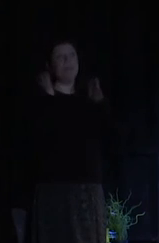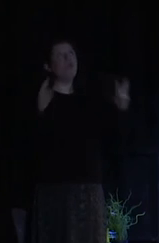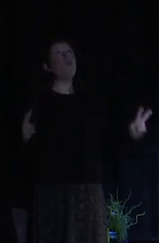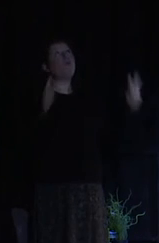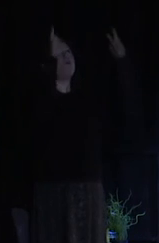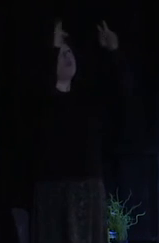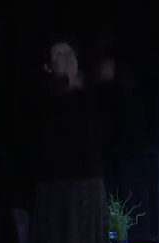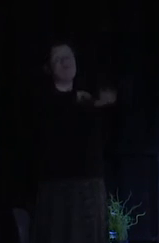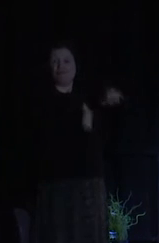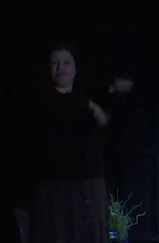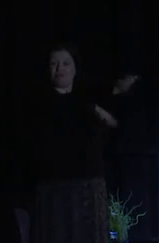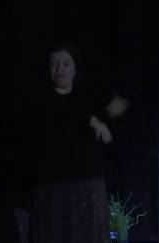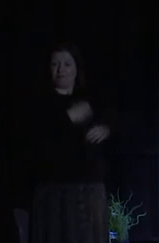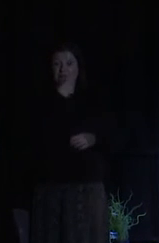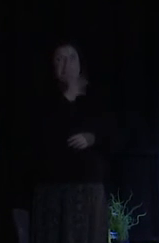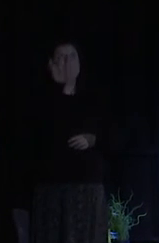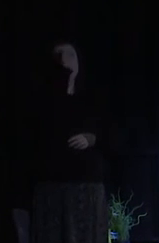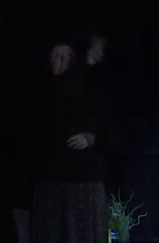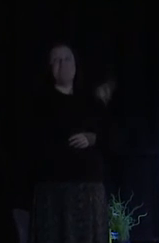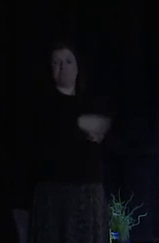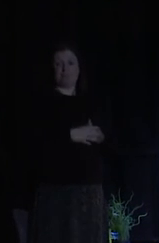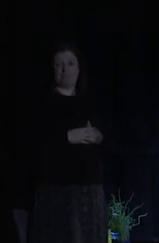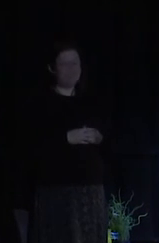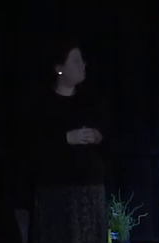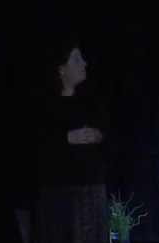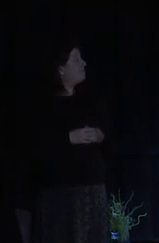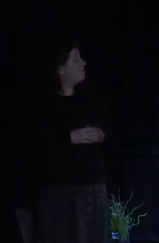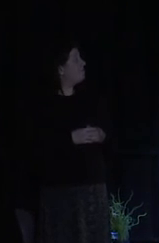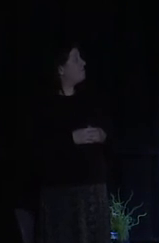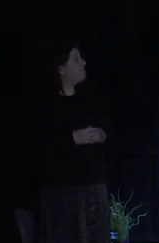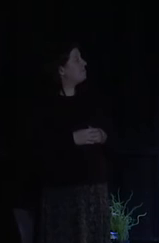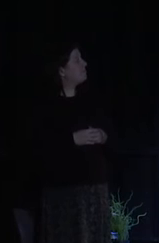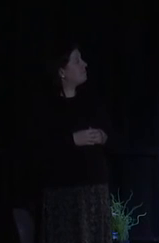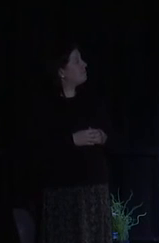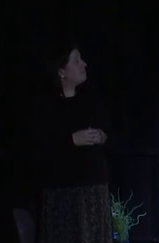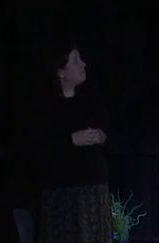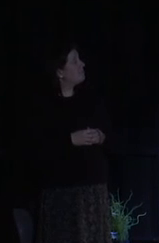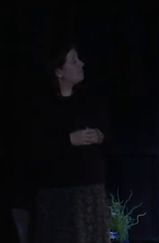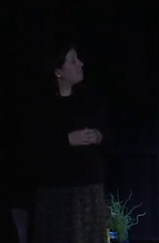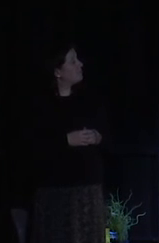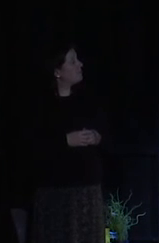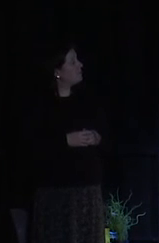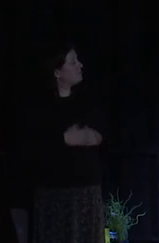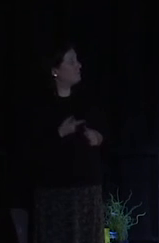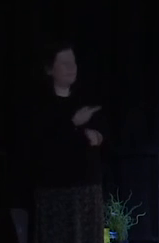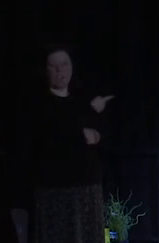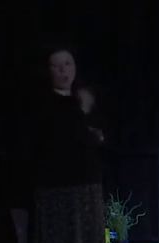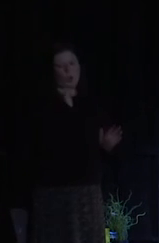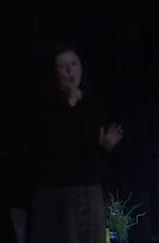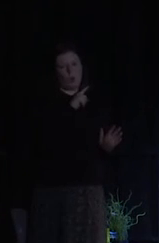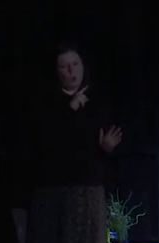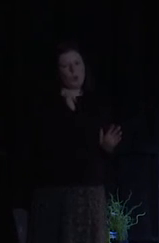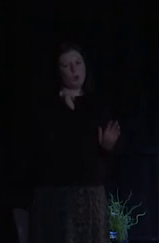real, directed by Mike Lee, real great example of a parade in action. Number 8. Okay, this is a weird